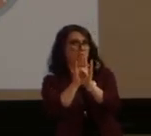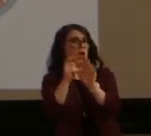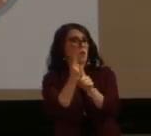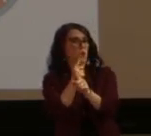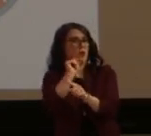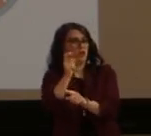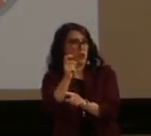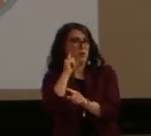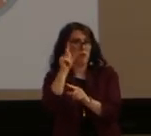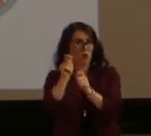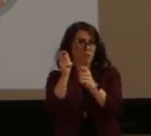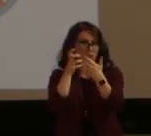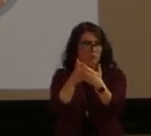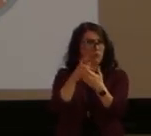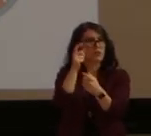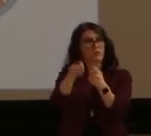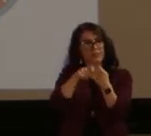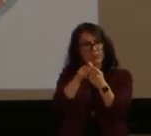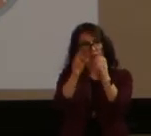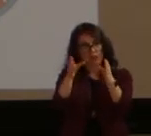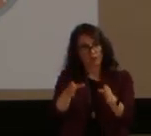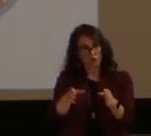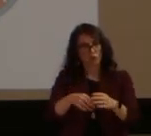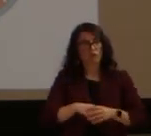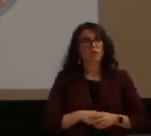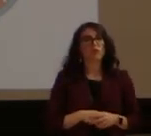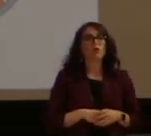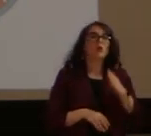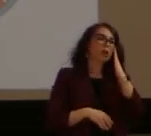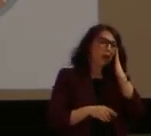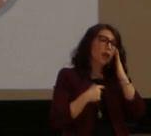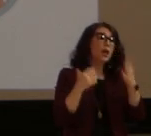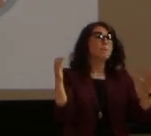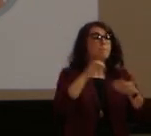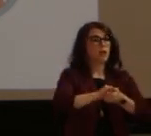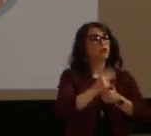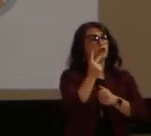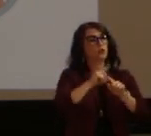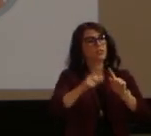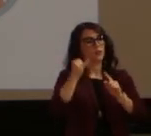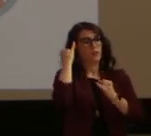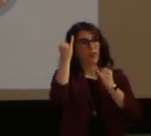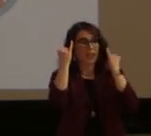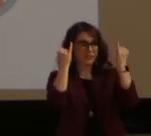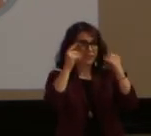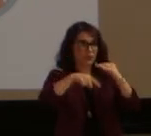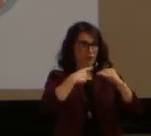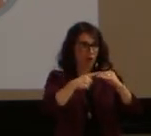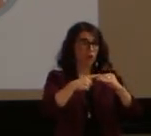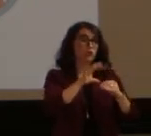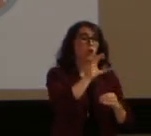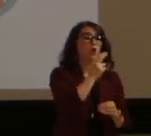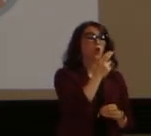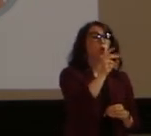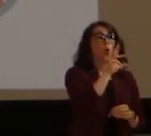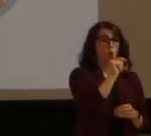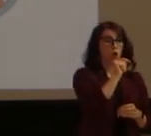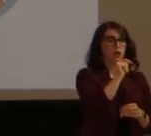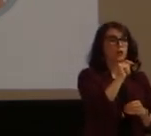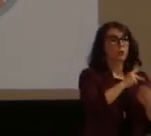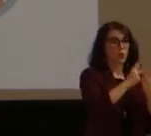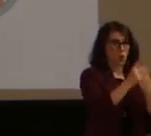individuals. The program melds together two facets of the next generation of scientific research, cohort programs and research